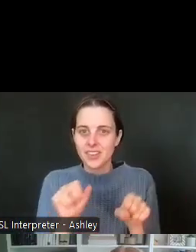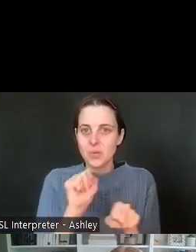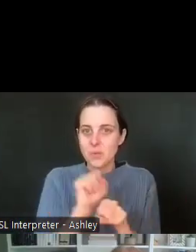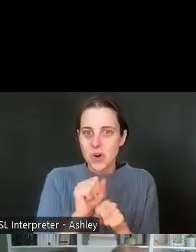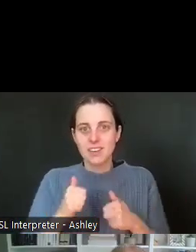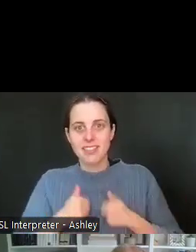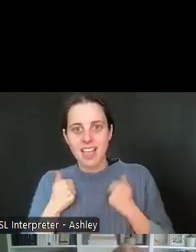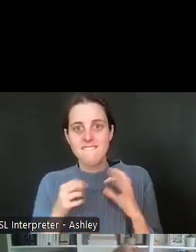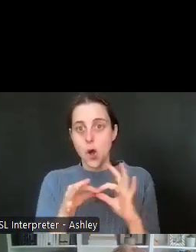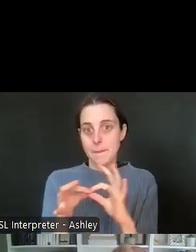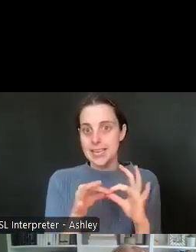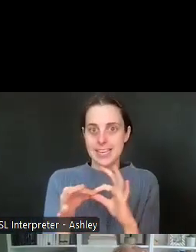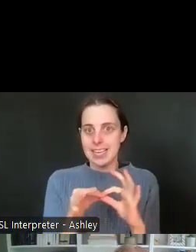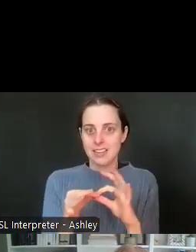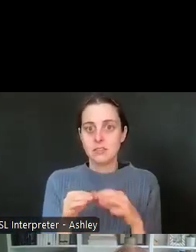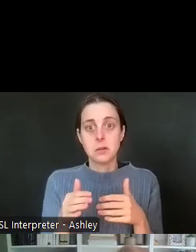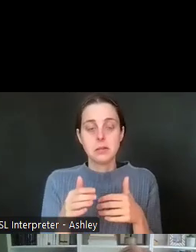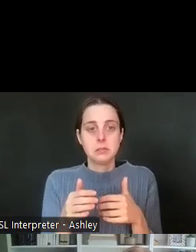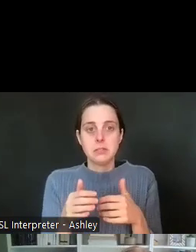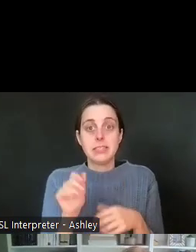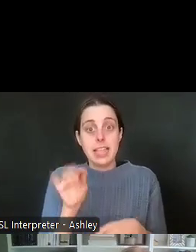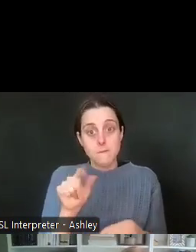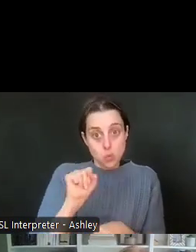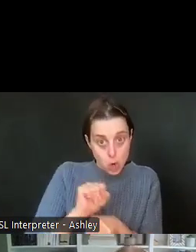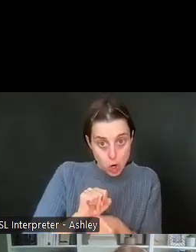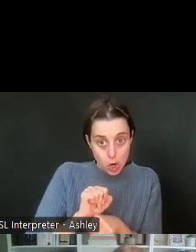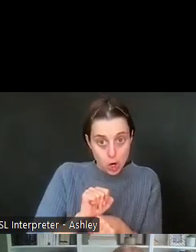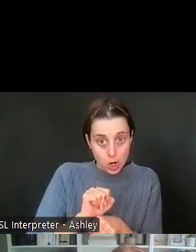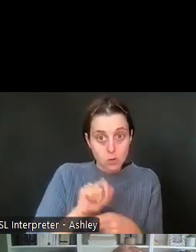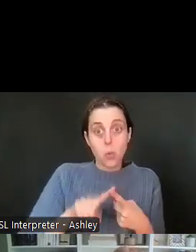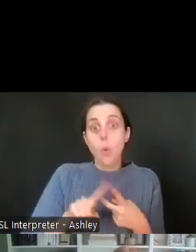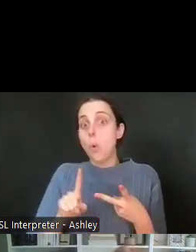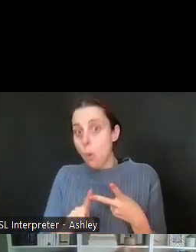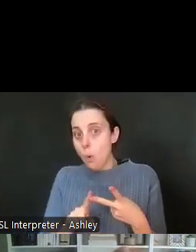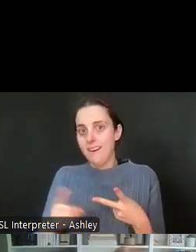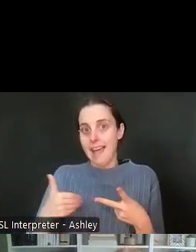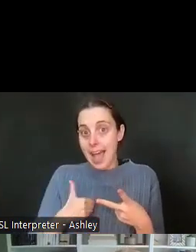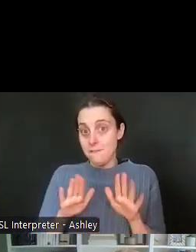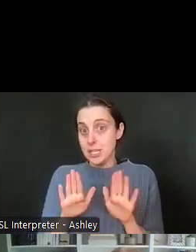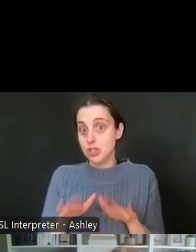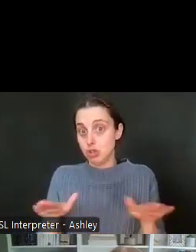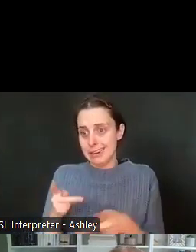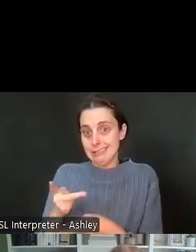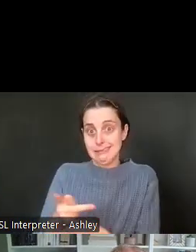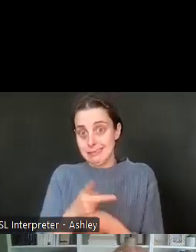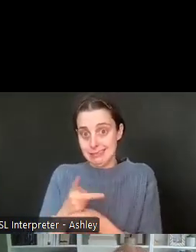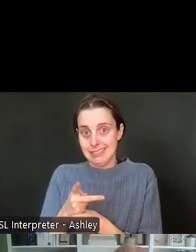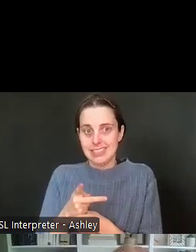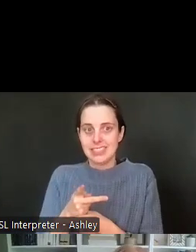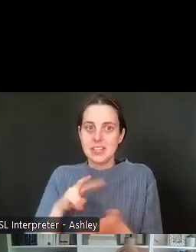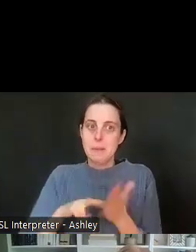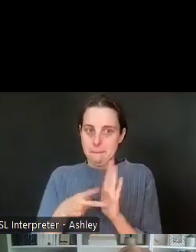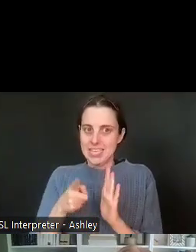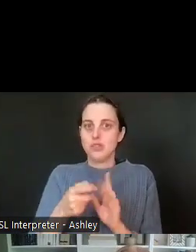So if you either work or have children or people that you care for, you are part of this group that experience